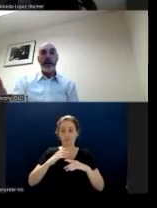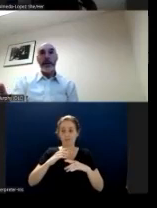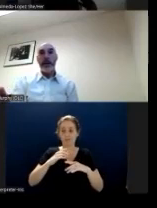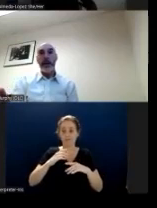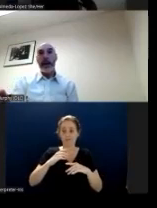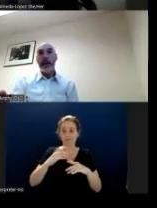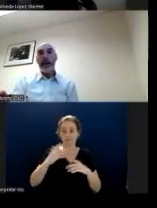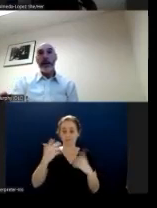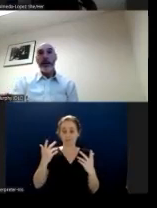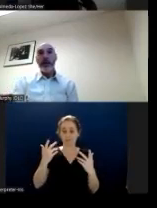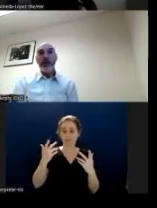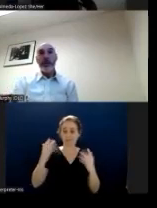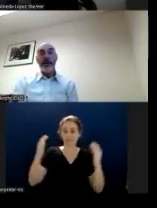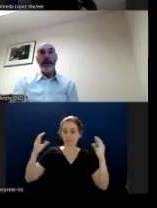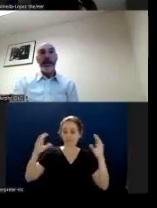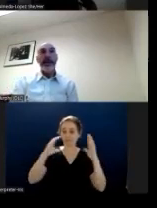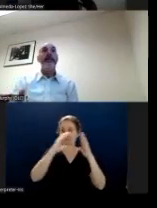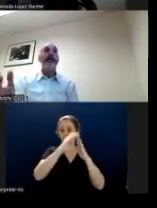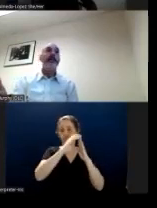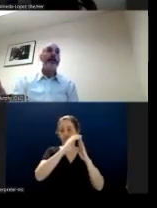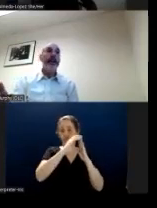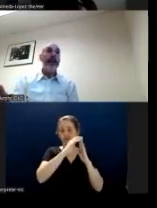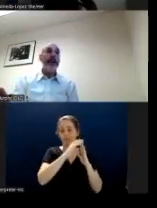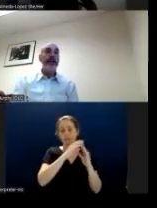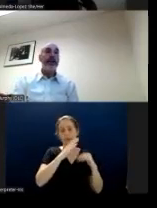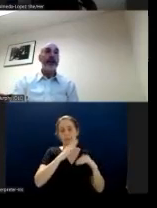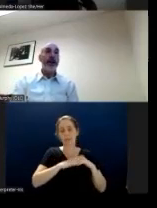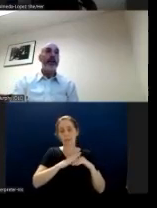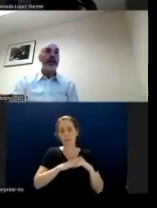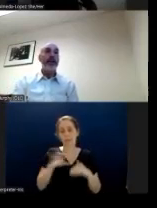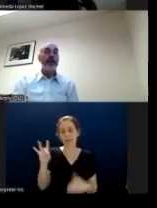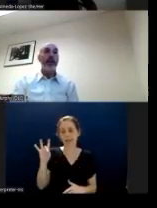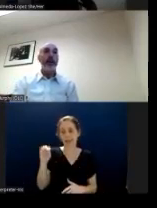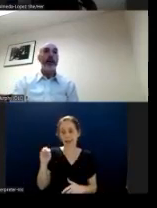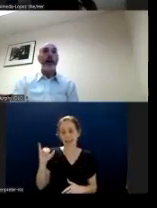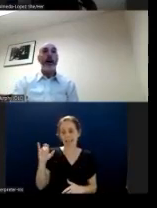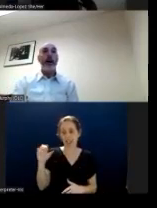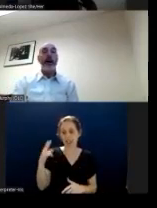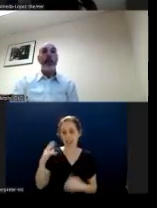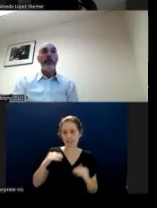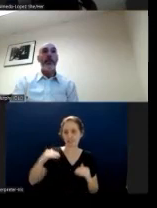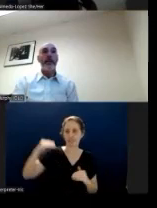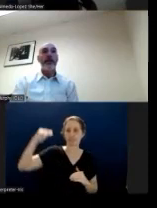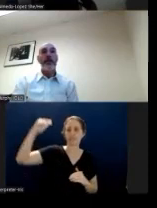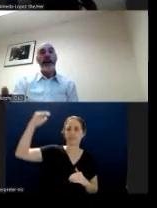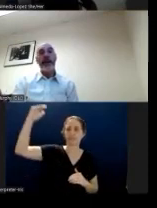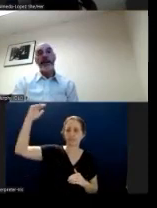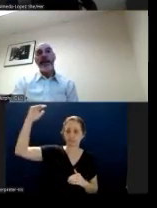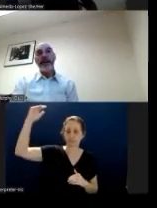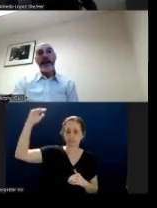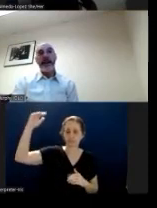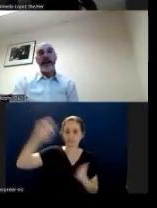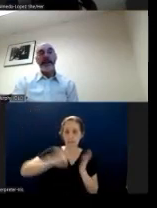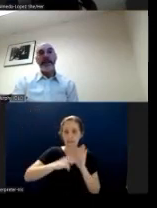that are higher should be at least 80 inches off of the floor, so